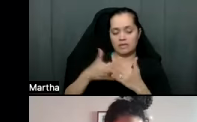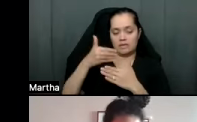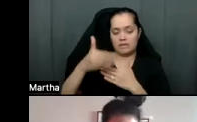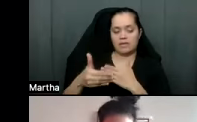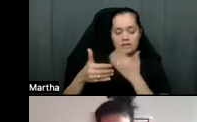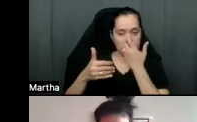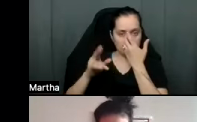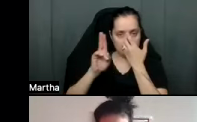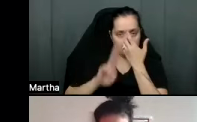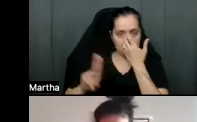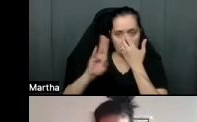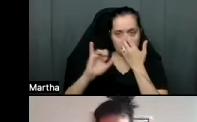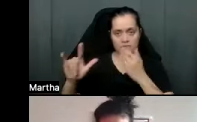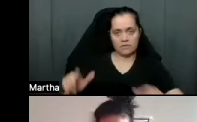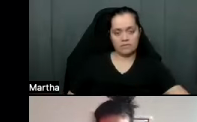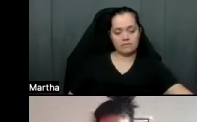the University of Illinois?